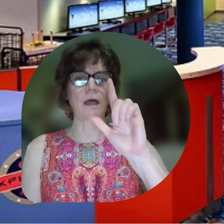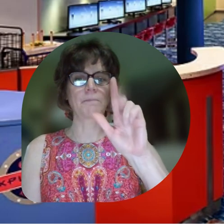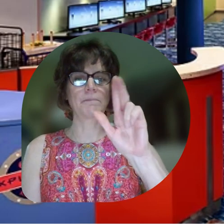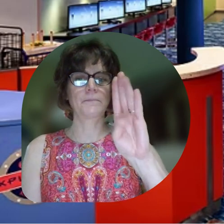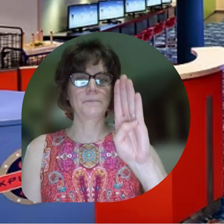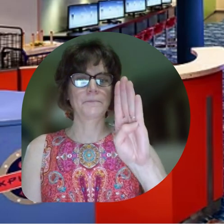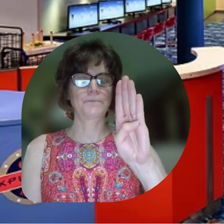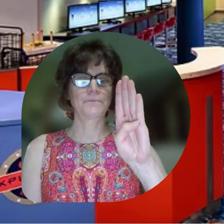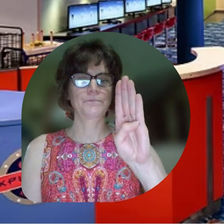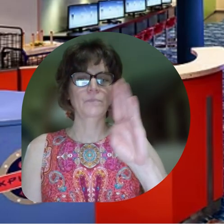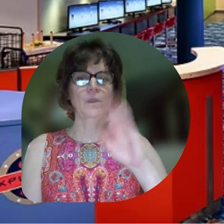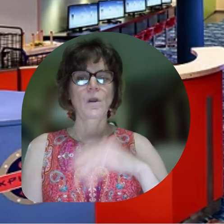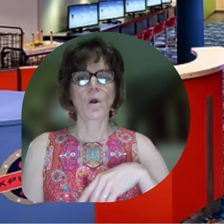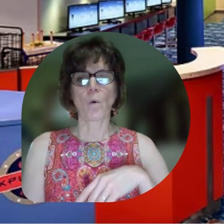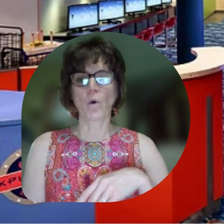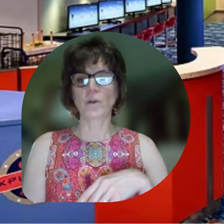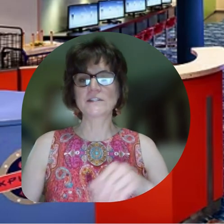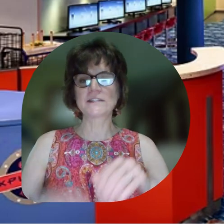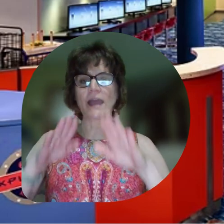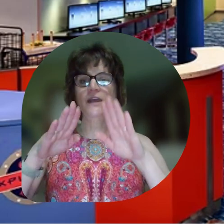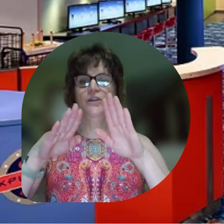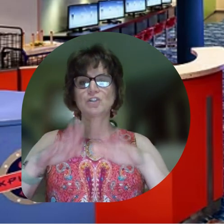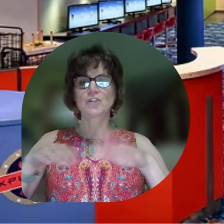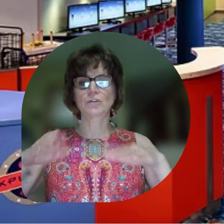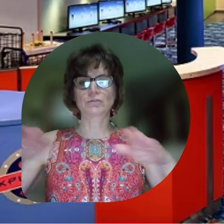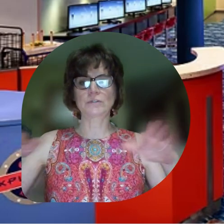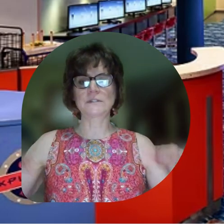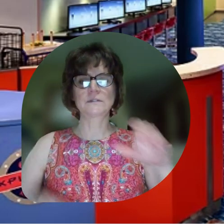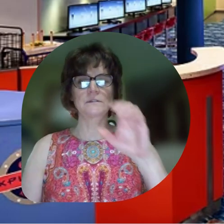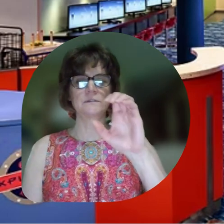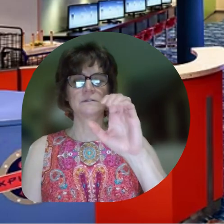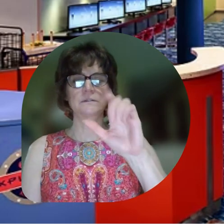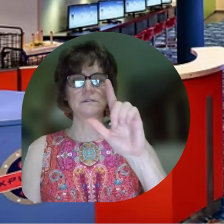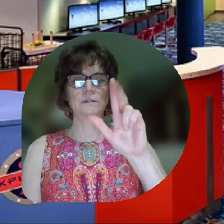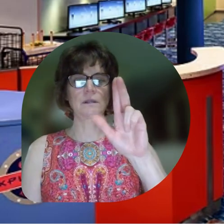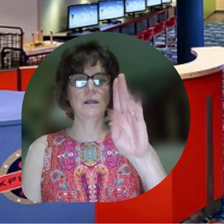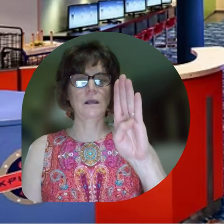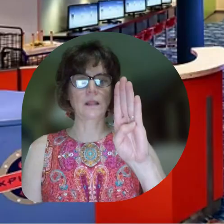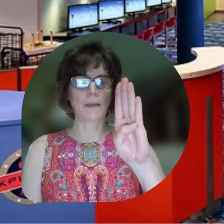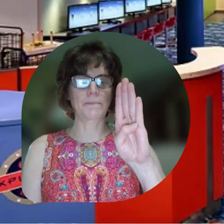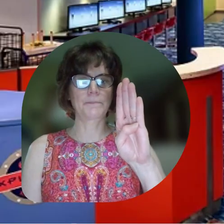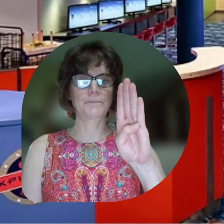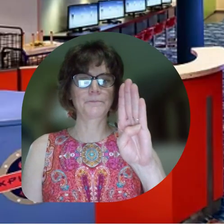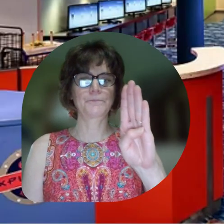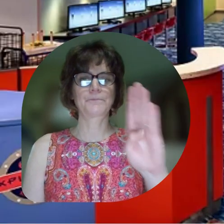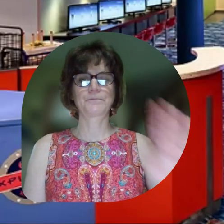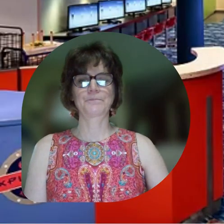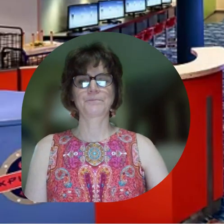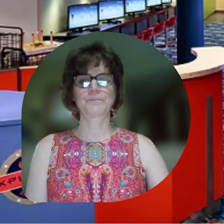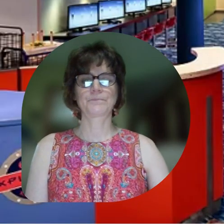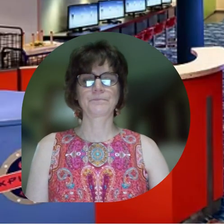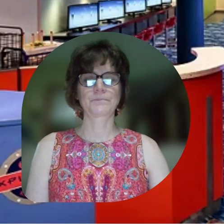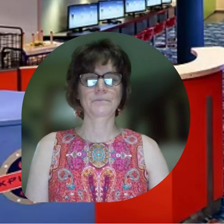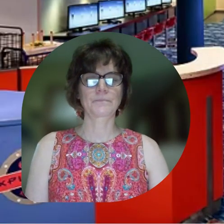Kid club. Or you can say children club.